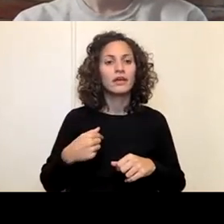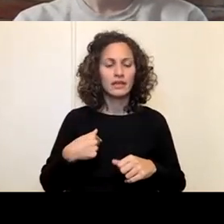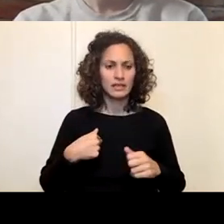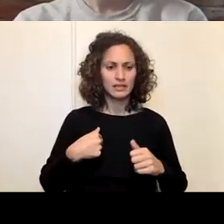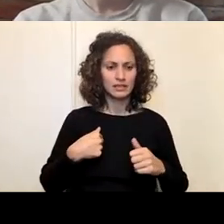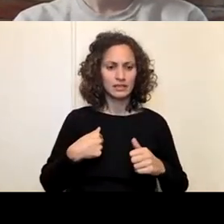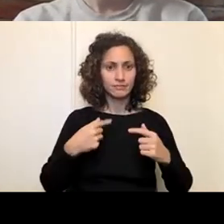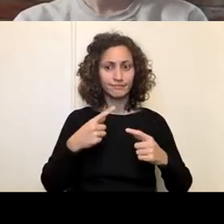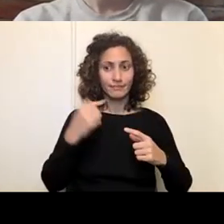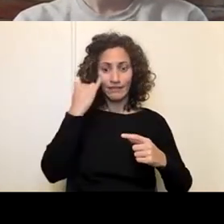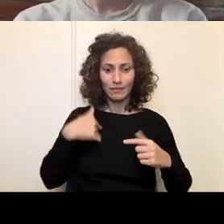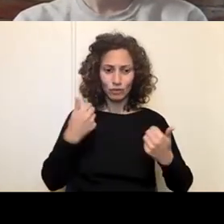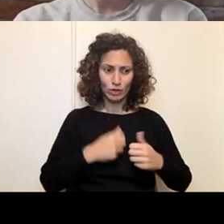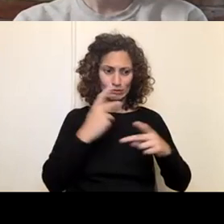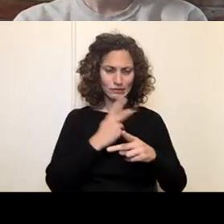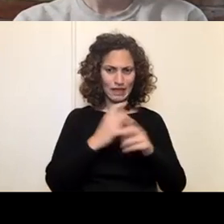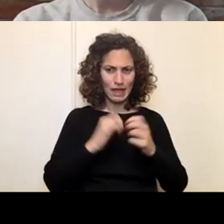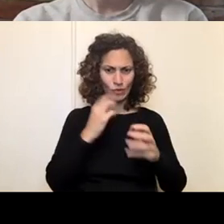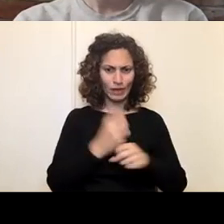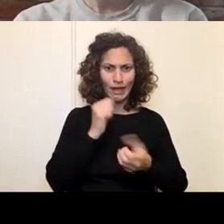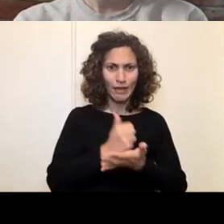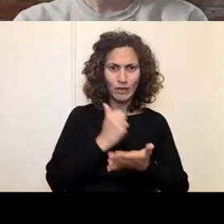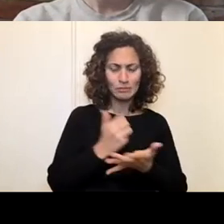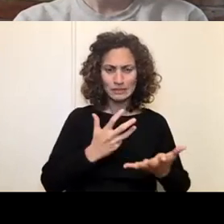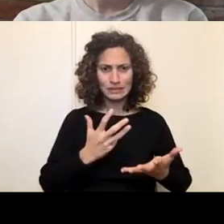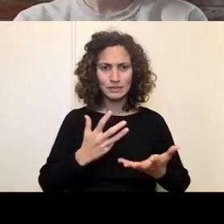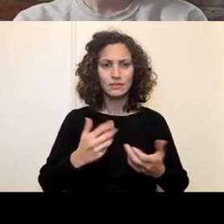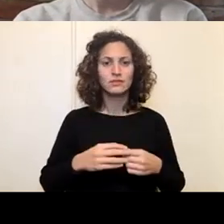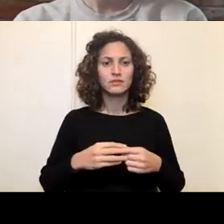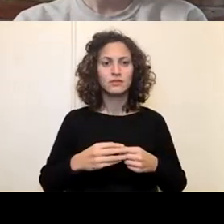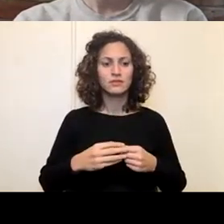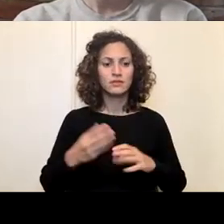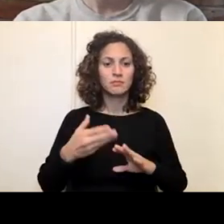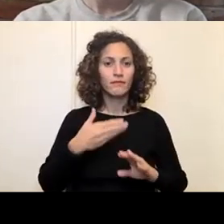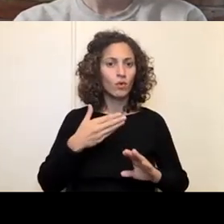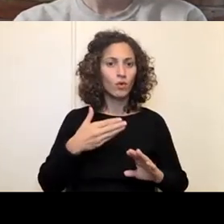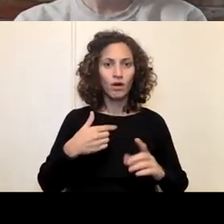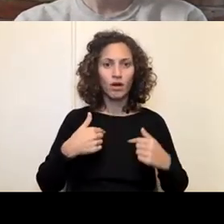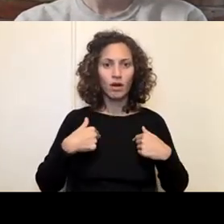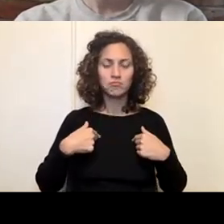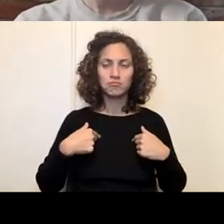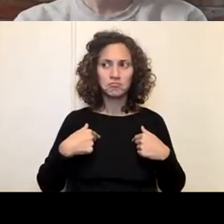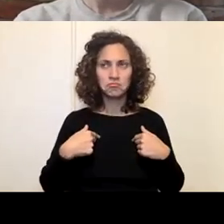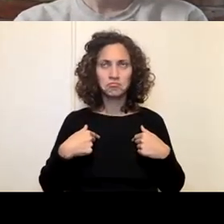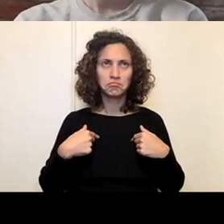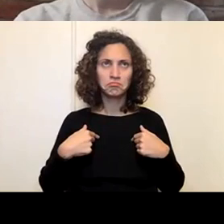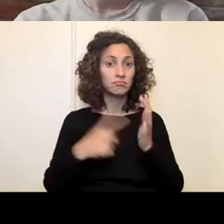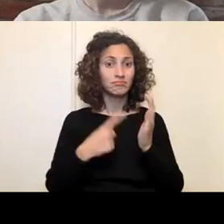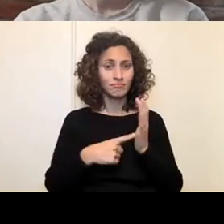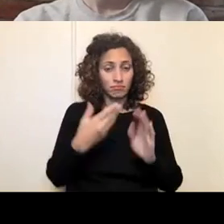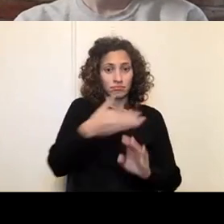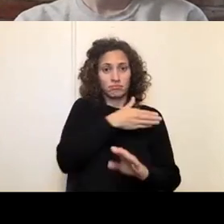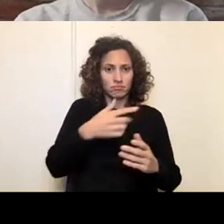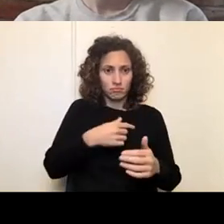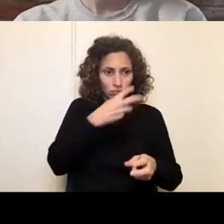out and trying to get help and things like that before I, you know, could, you know, in those times where it's harder for me